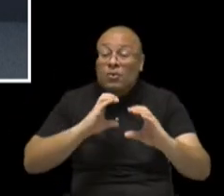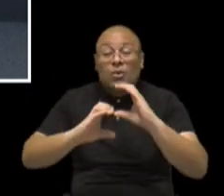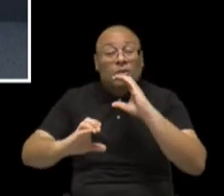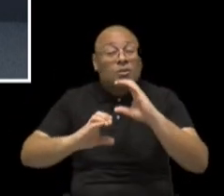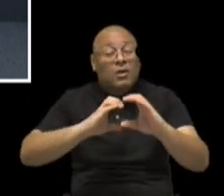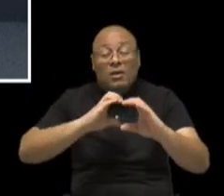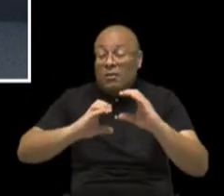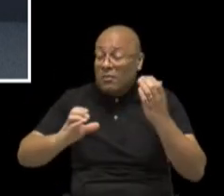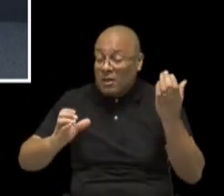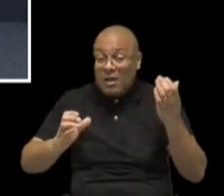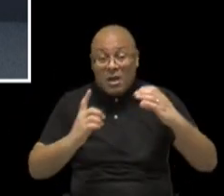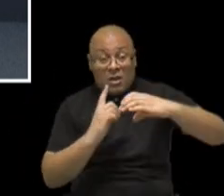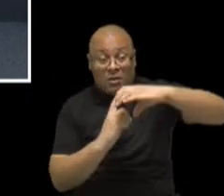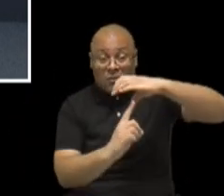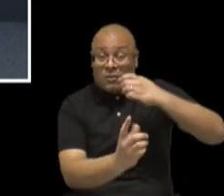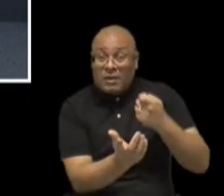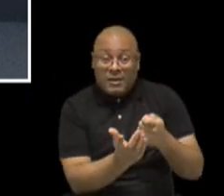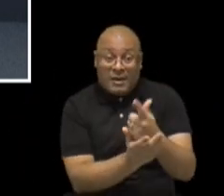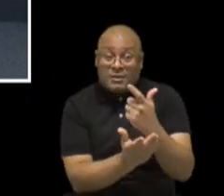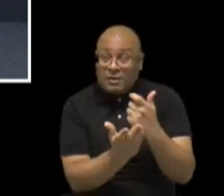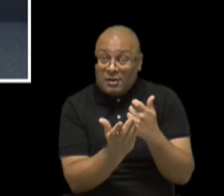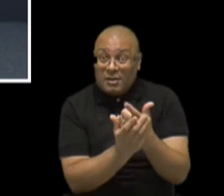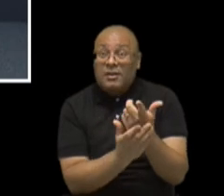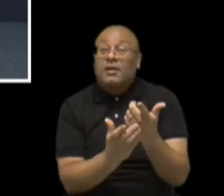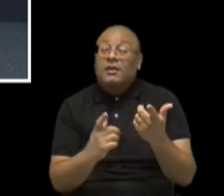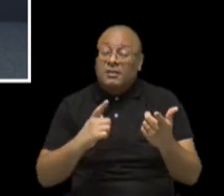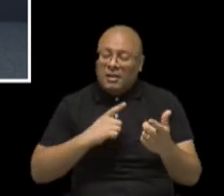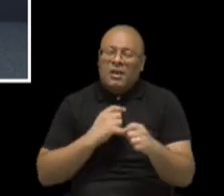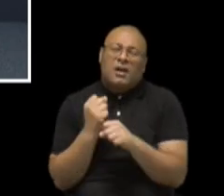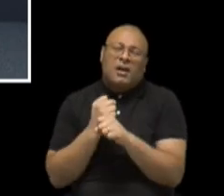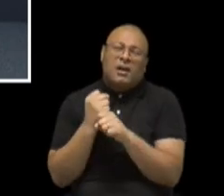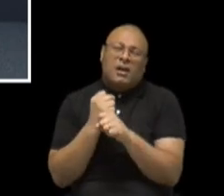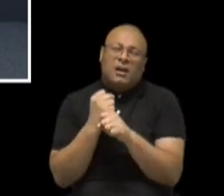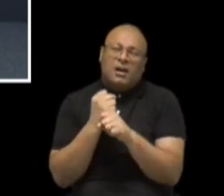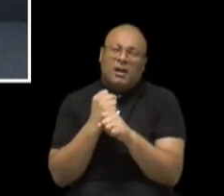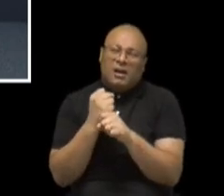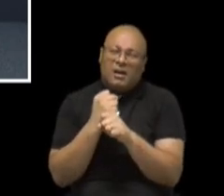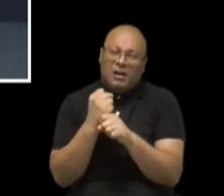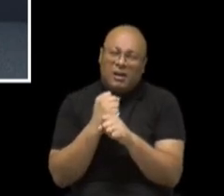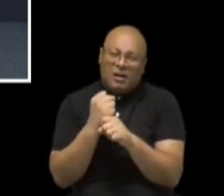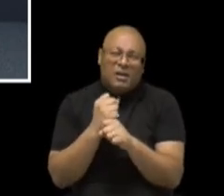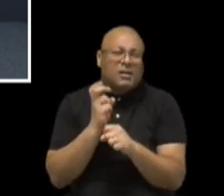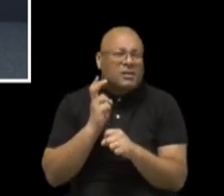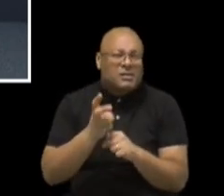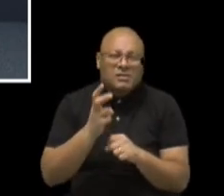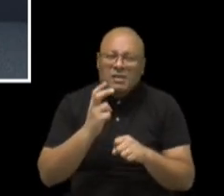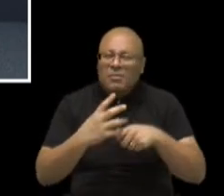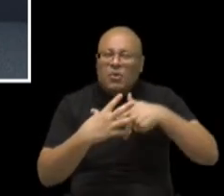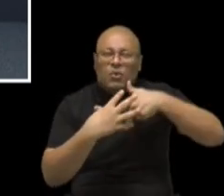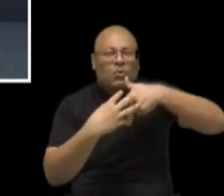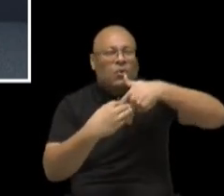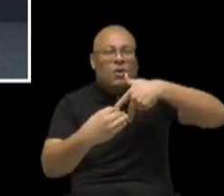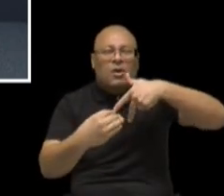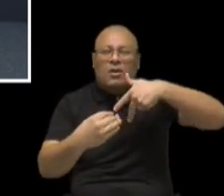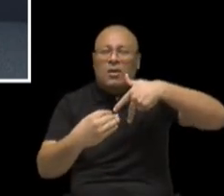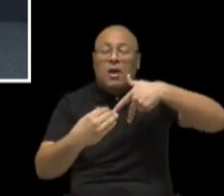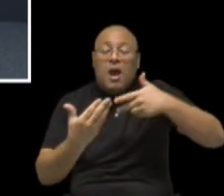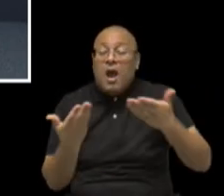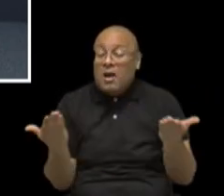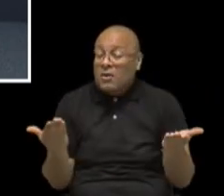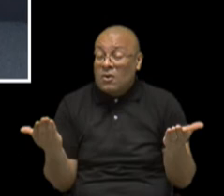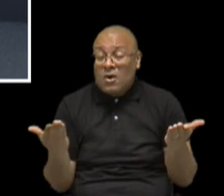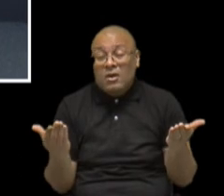final customer, and that it's too long the time that goes by from the old fashion show schedules to the time of delivery